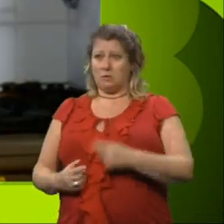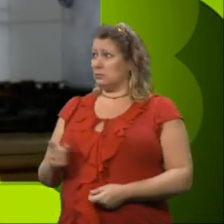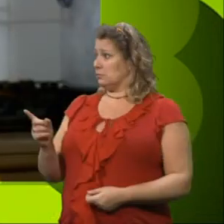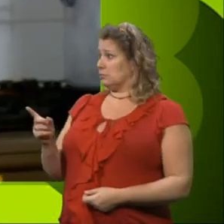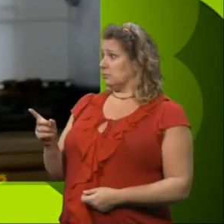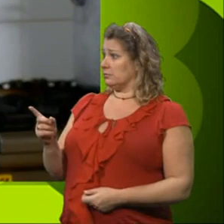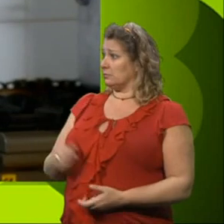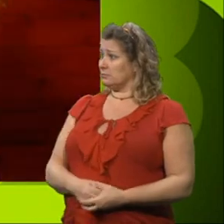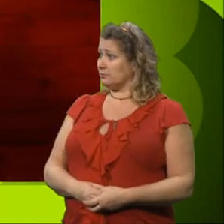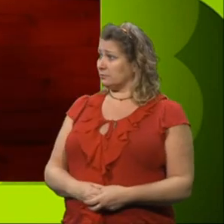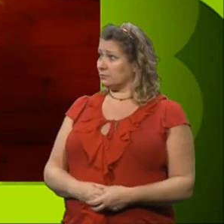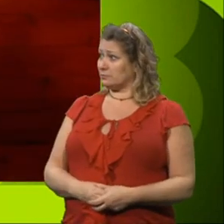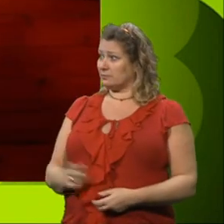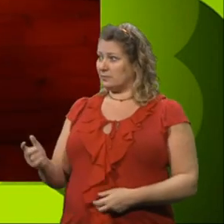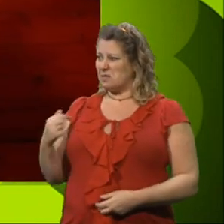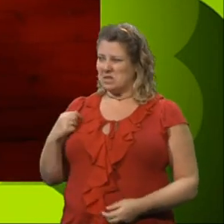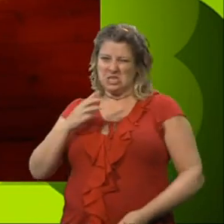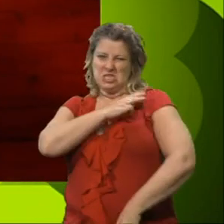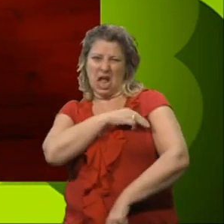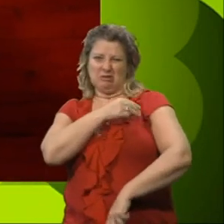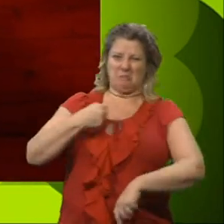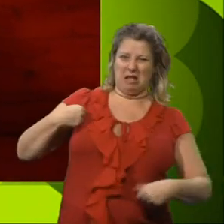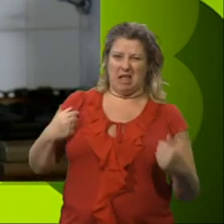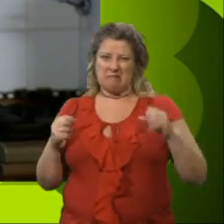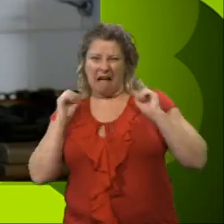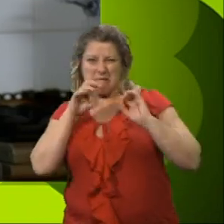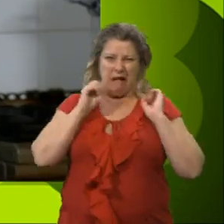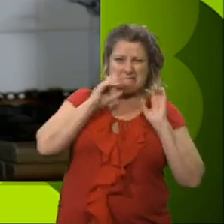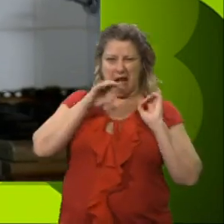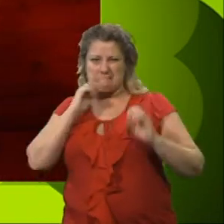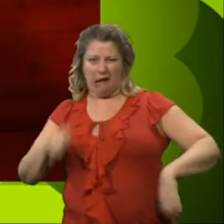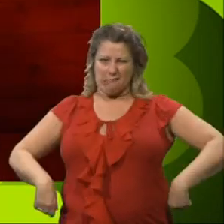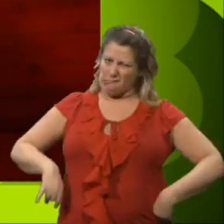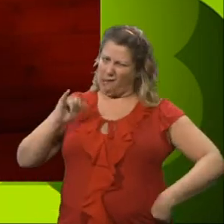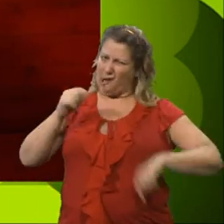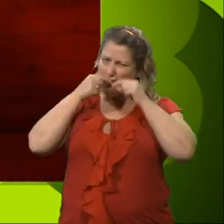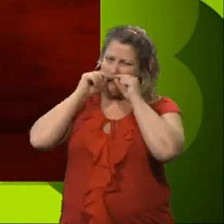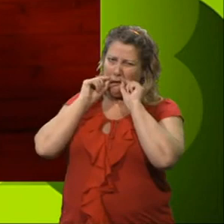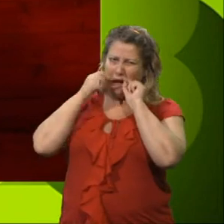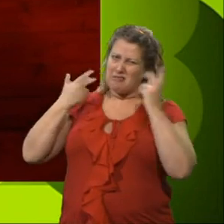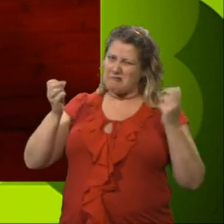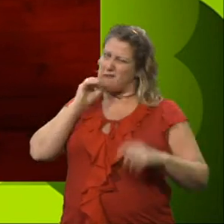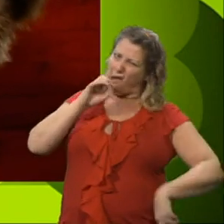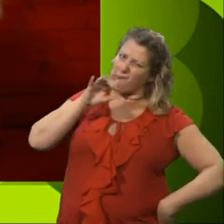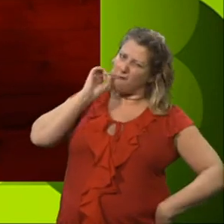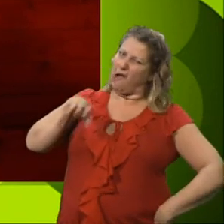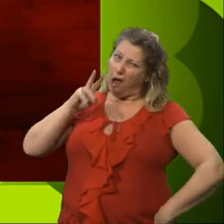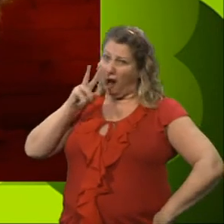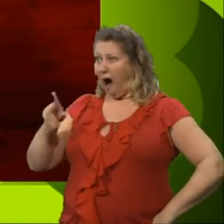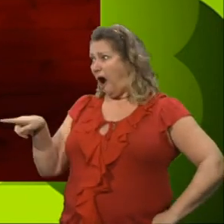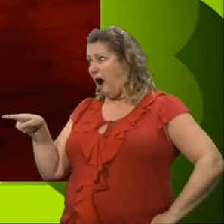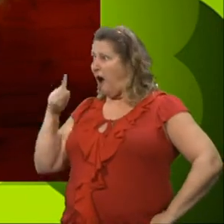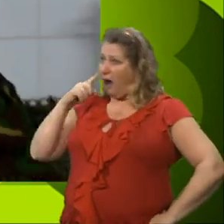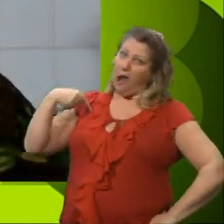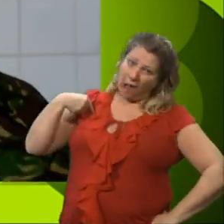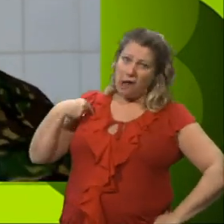Finished! I'm Sergeant Bluster. Shouty, shouty, shouty. I've got a badly maintained moustache. Shouty, shouty, shouty.